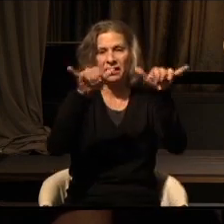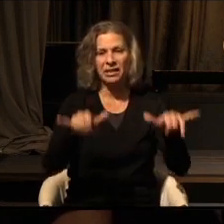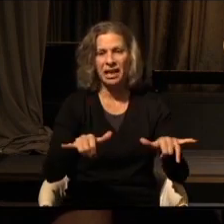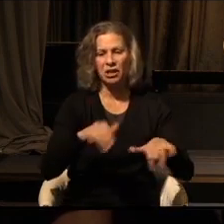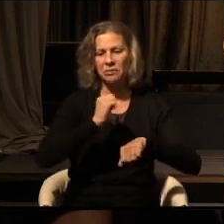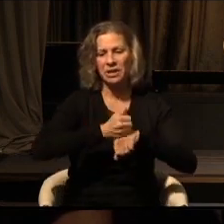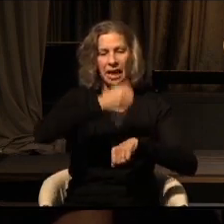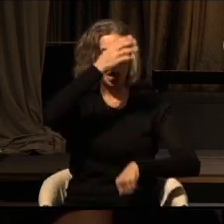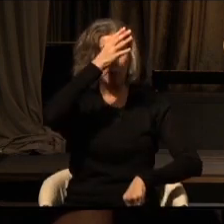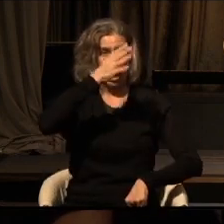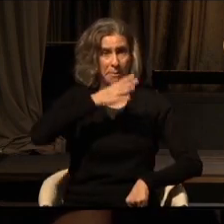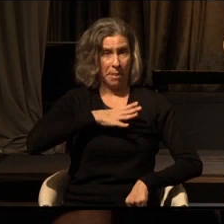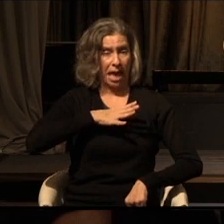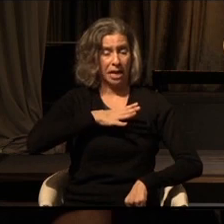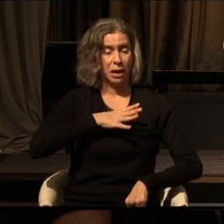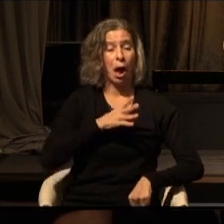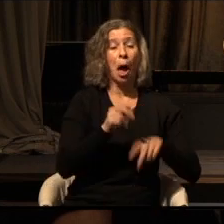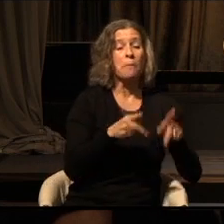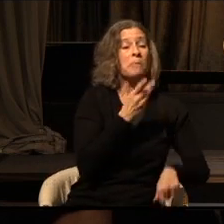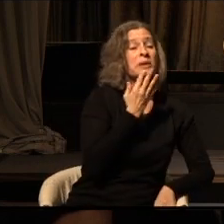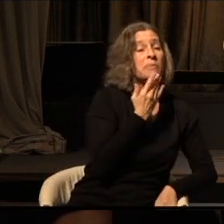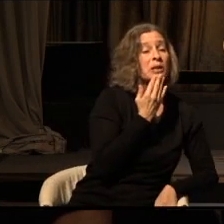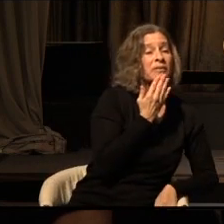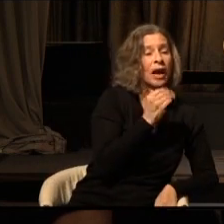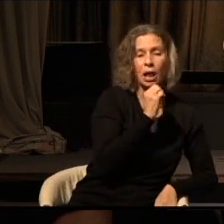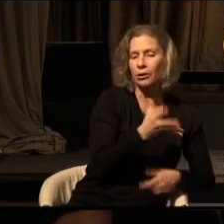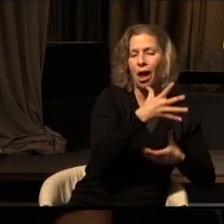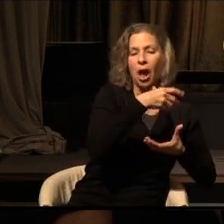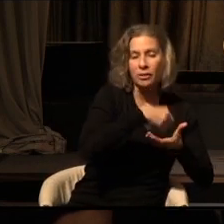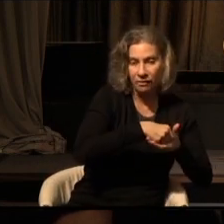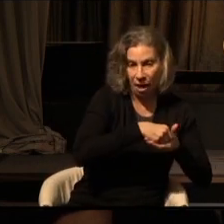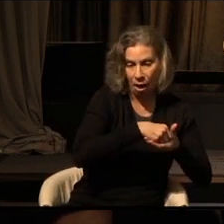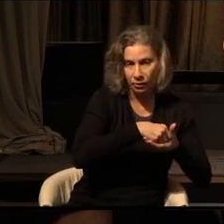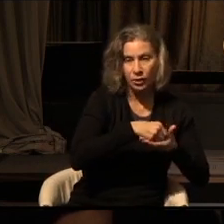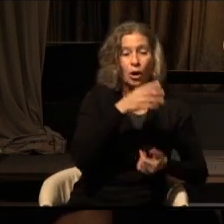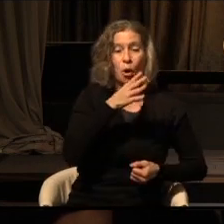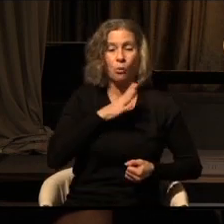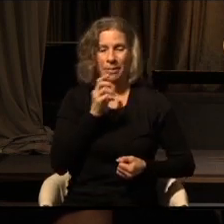created without input from people of color, which has led to culturally specific